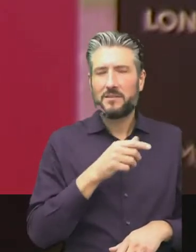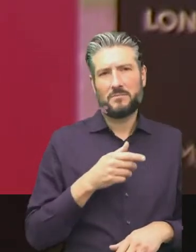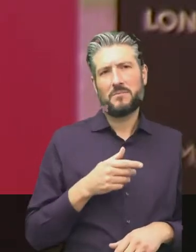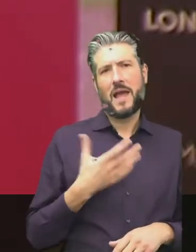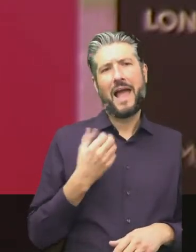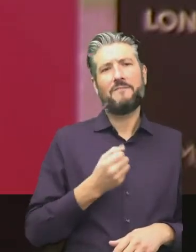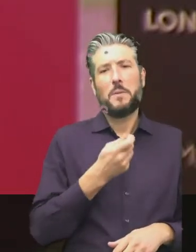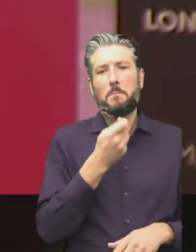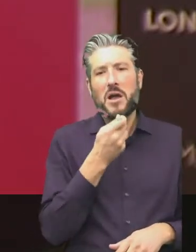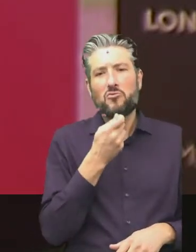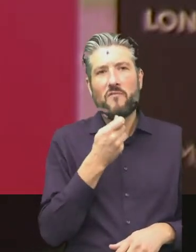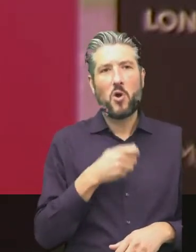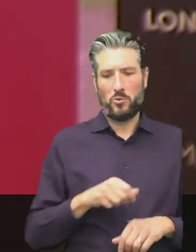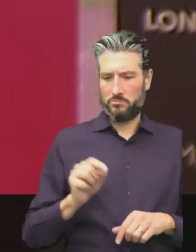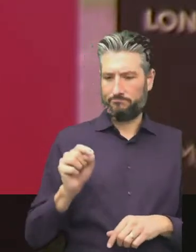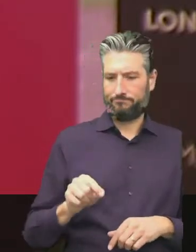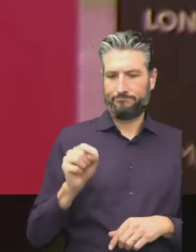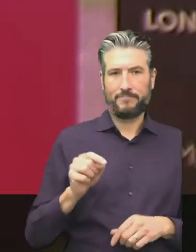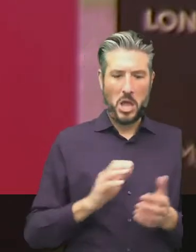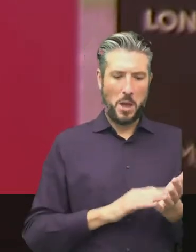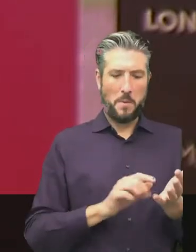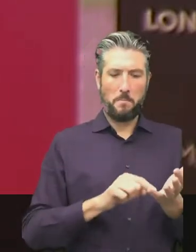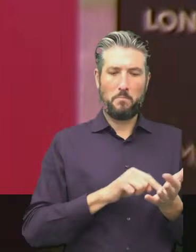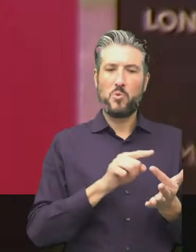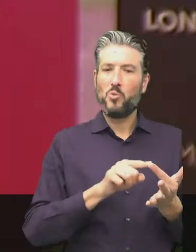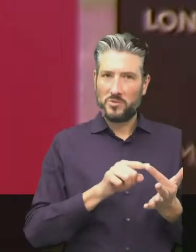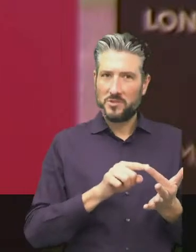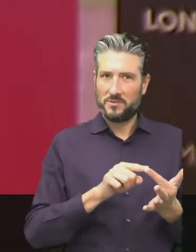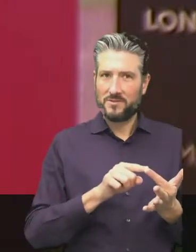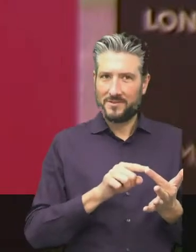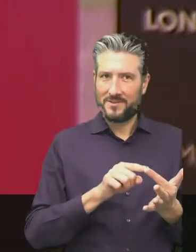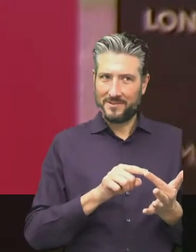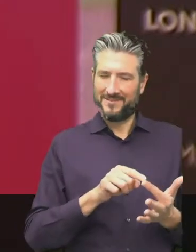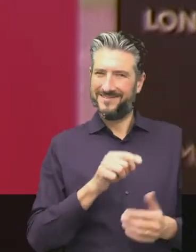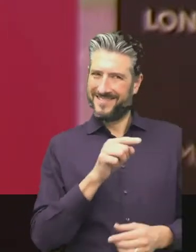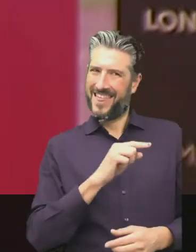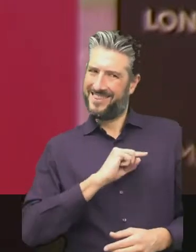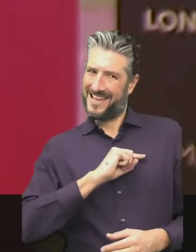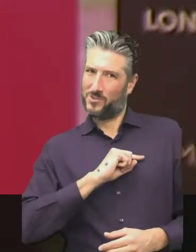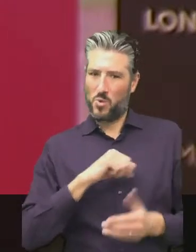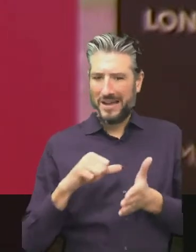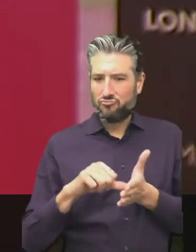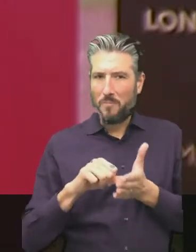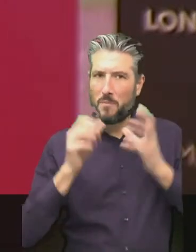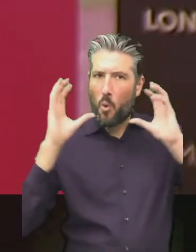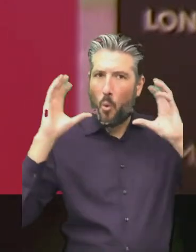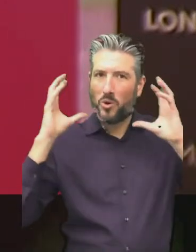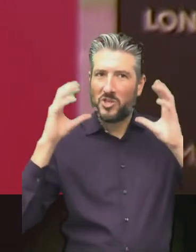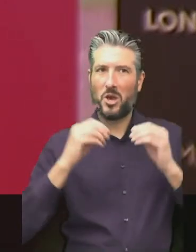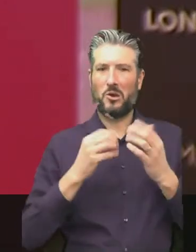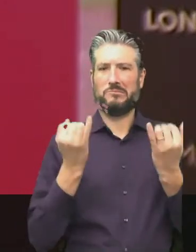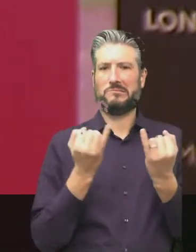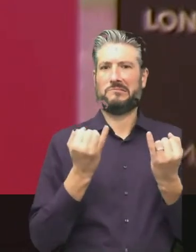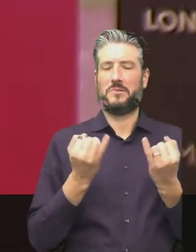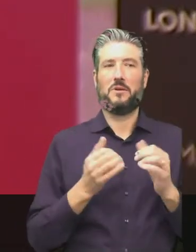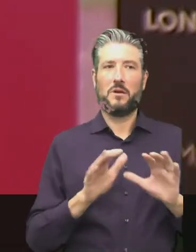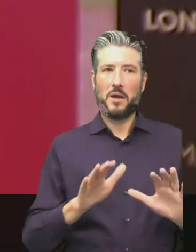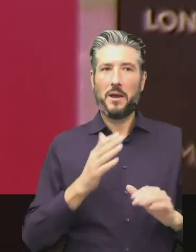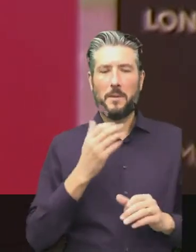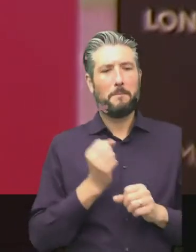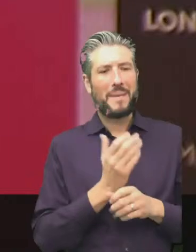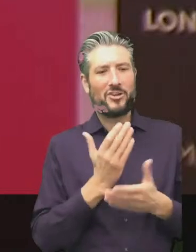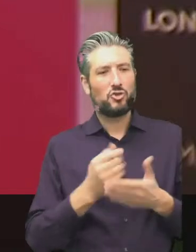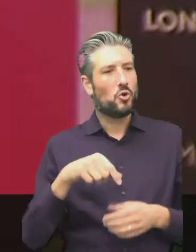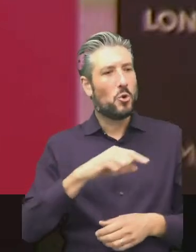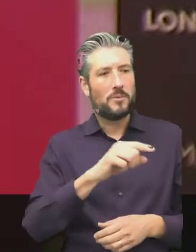mute, because that is creating broadcasting interference and problems. So please make sure that